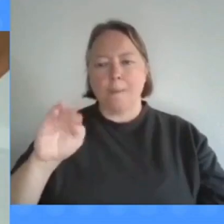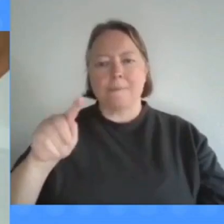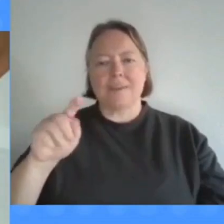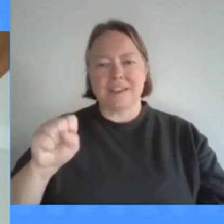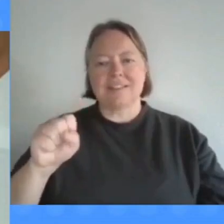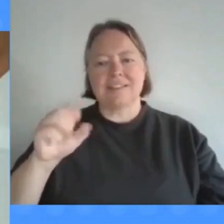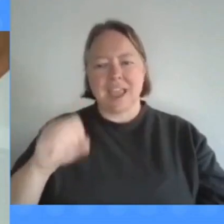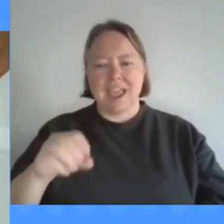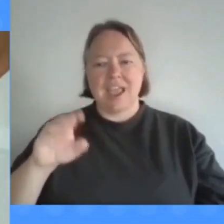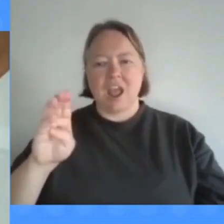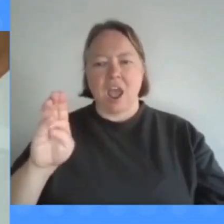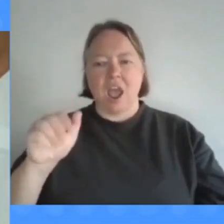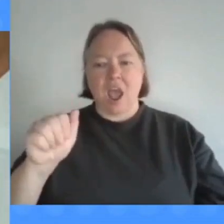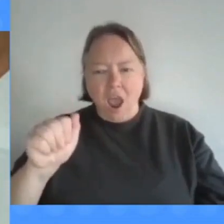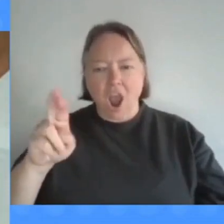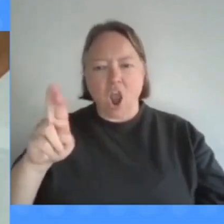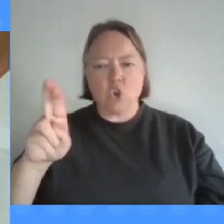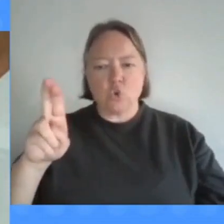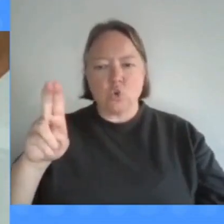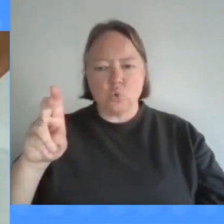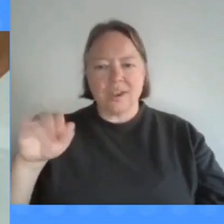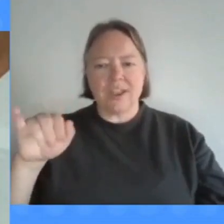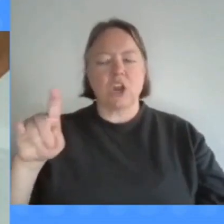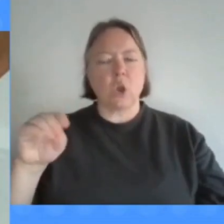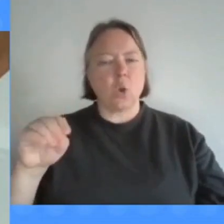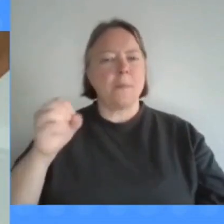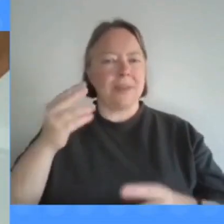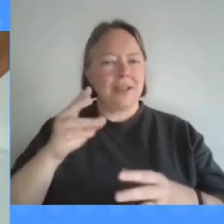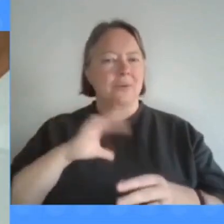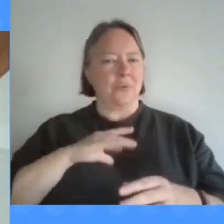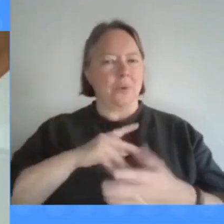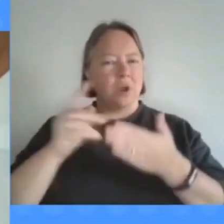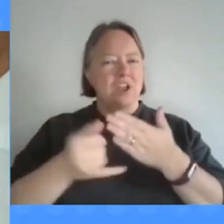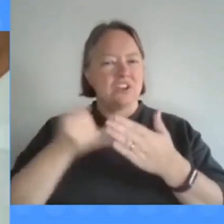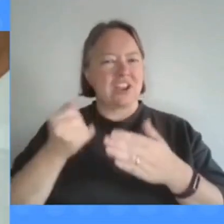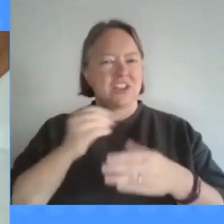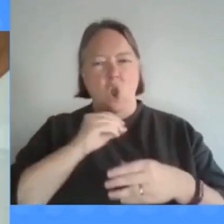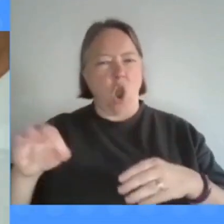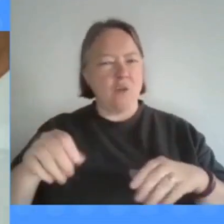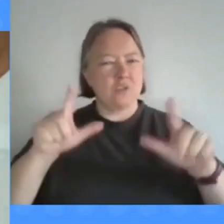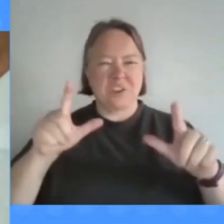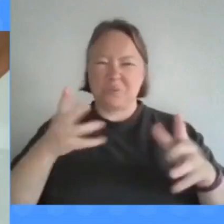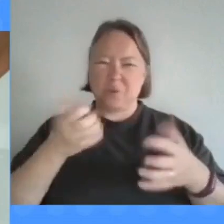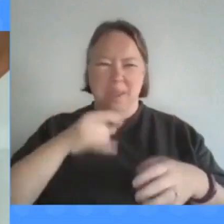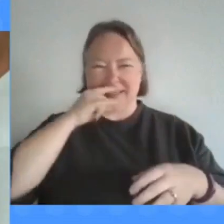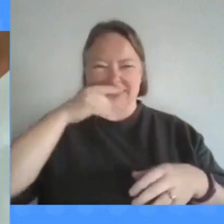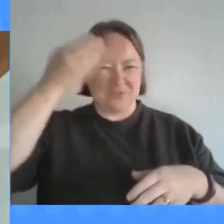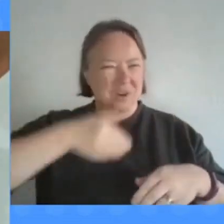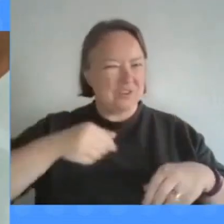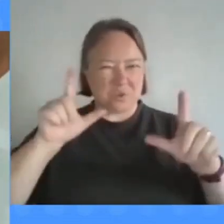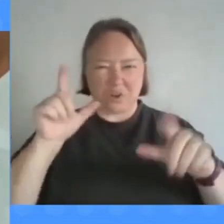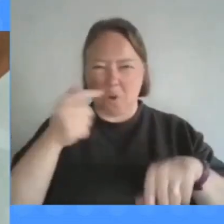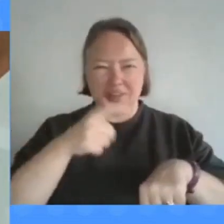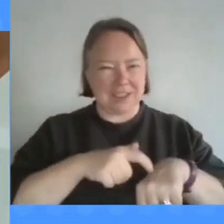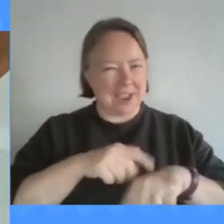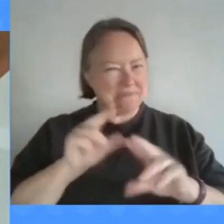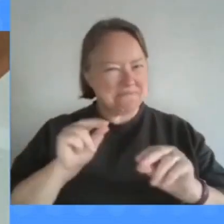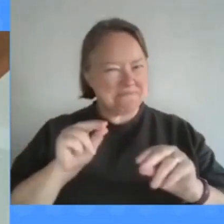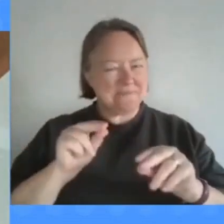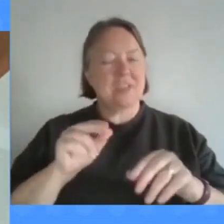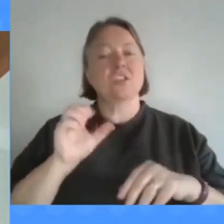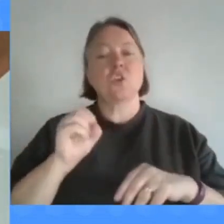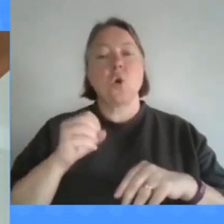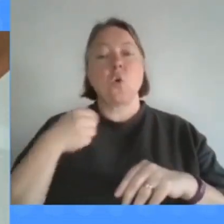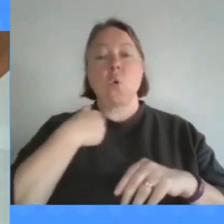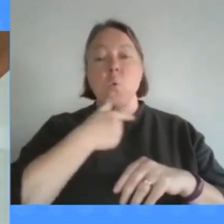of cool projects that are off the screen. We don't want little kids all the time in front of a screen. And so